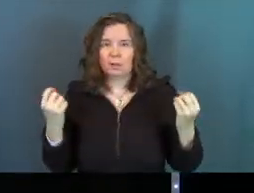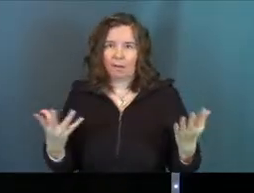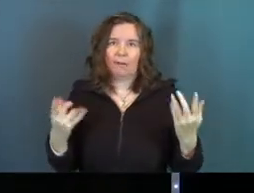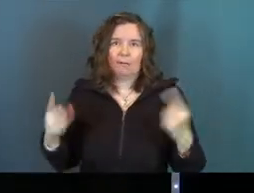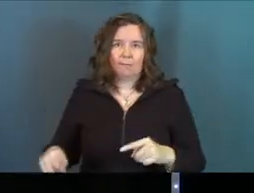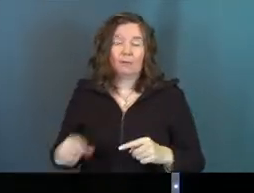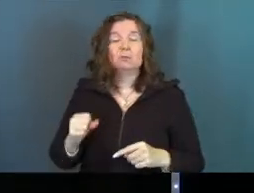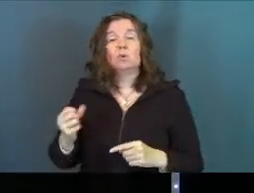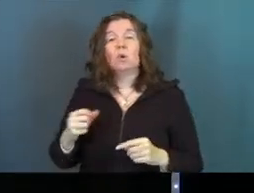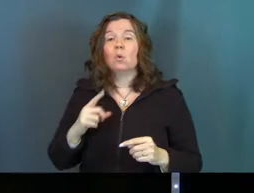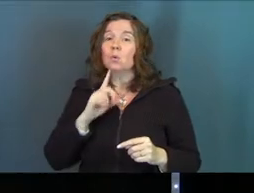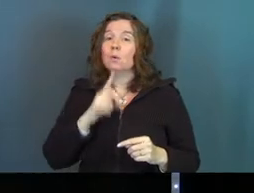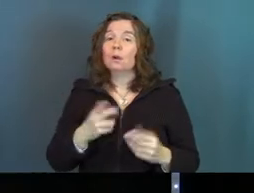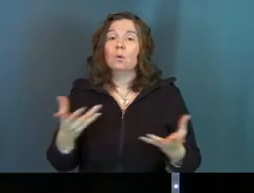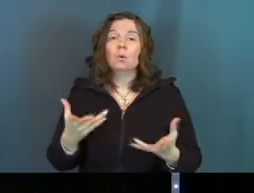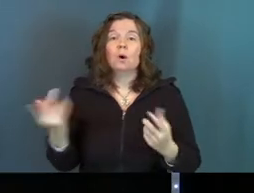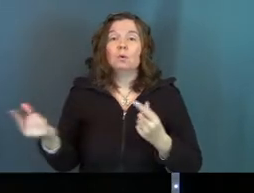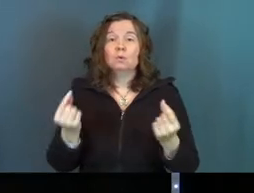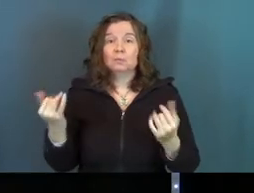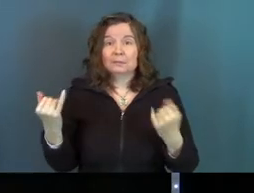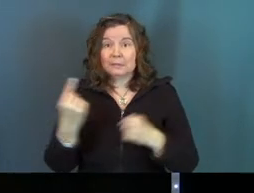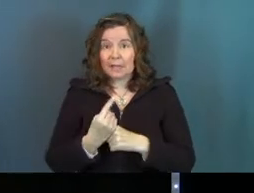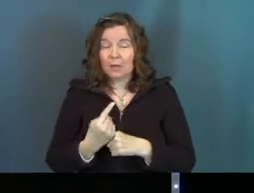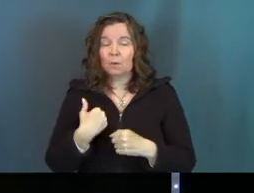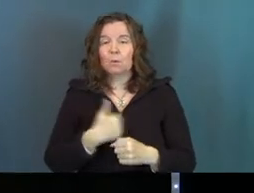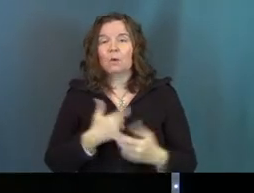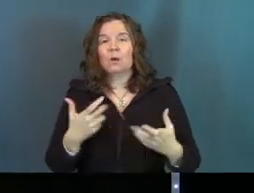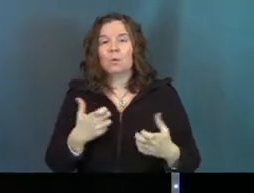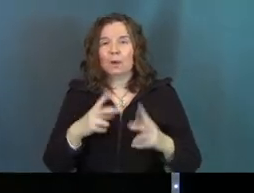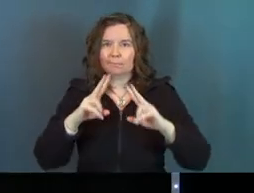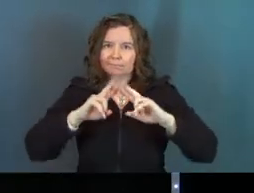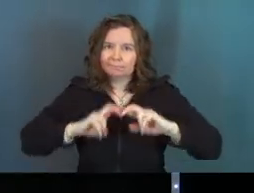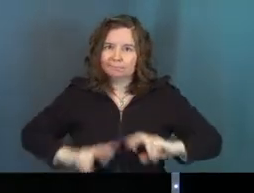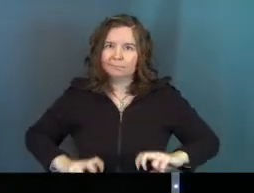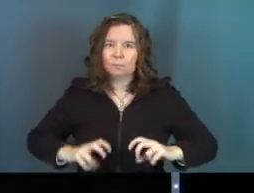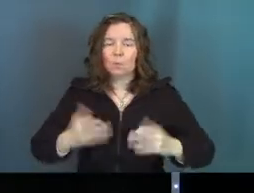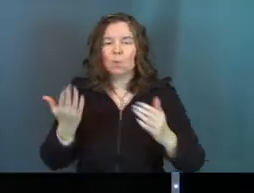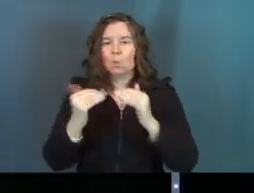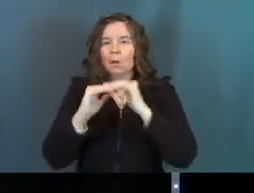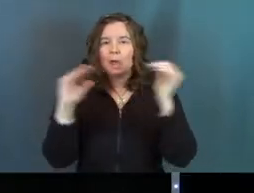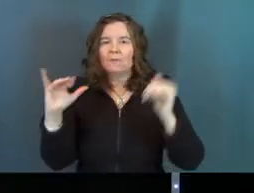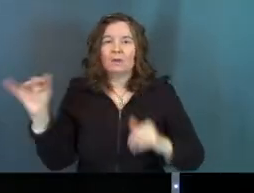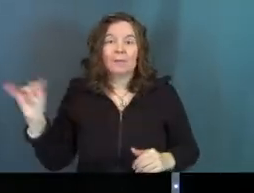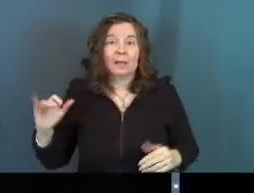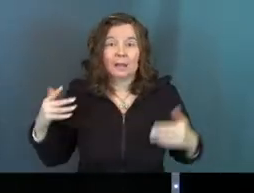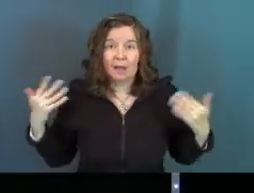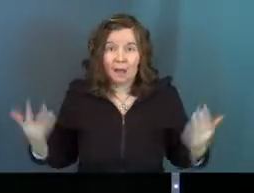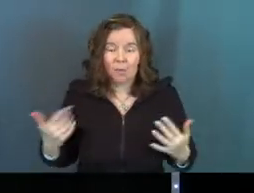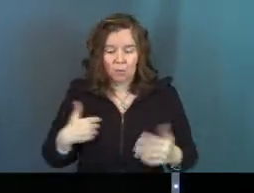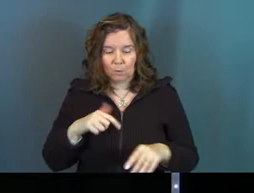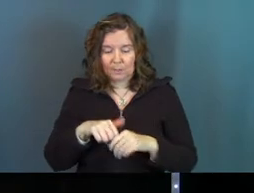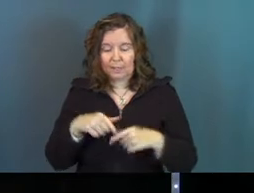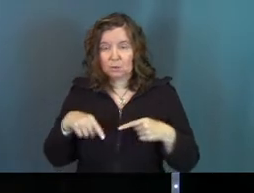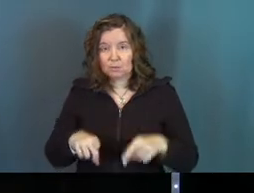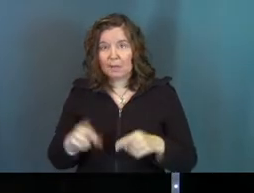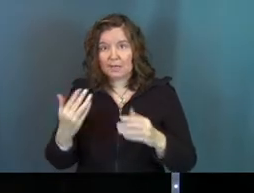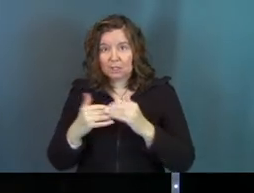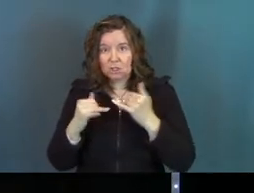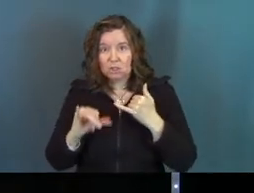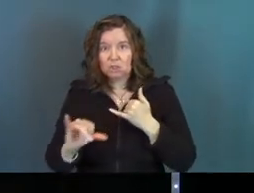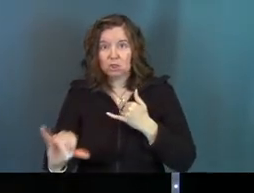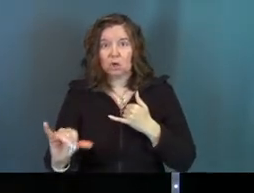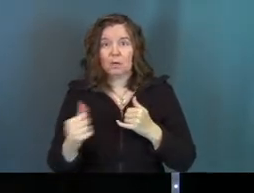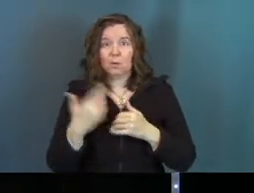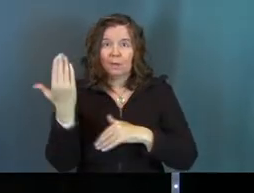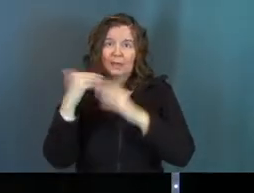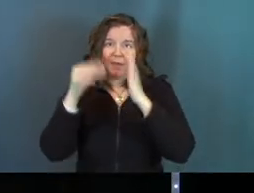lot, okay? And so ultimately what we want to do today is we want to dig into what will heaven be like. When we get to spend eternity with